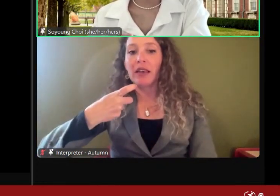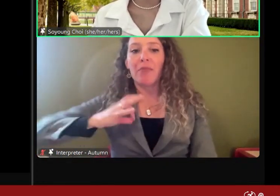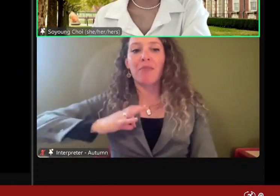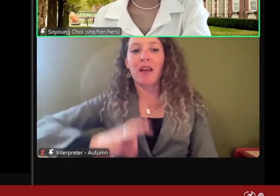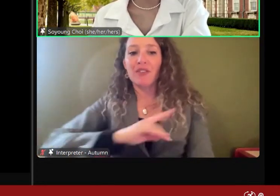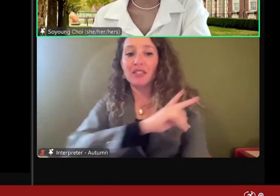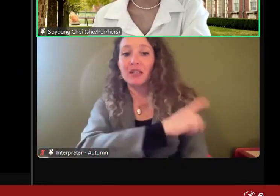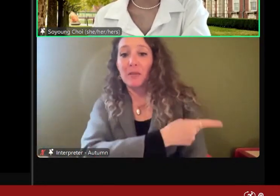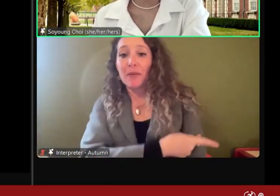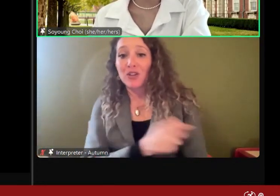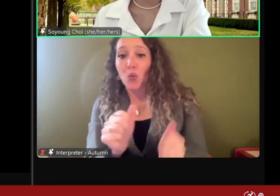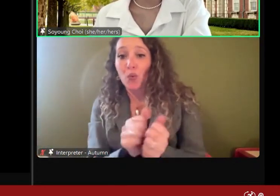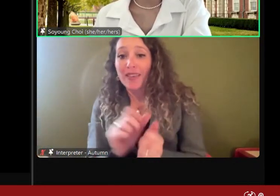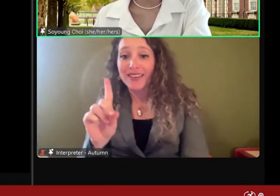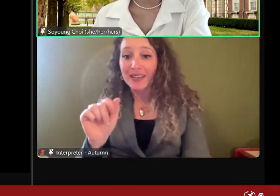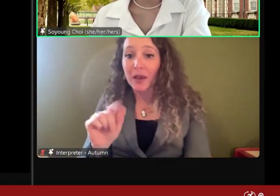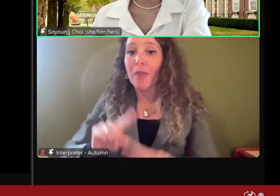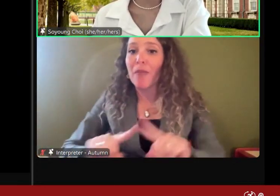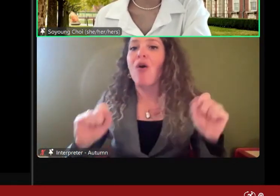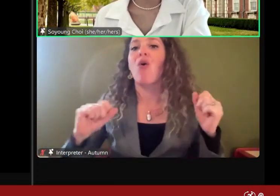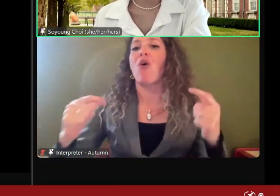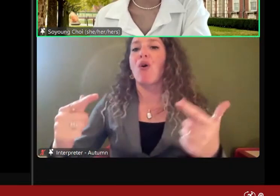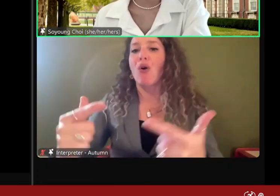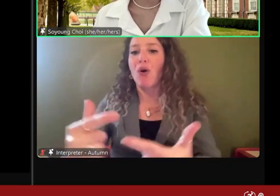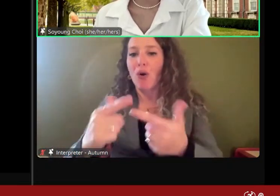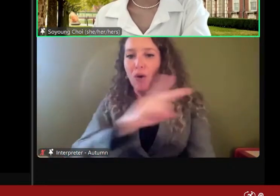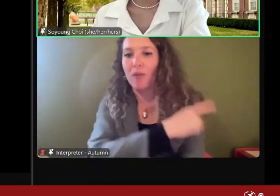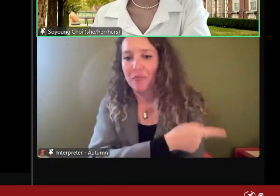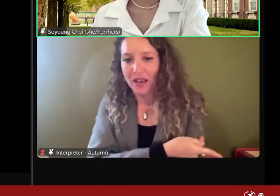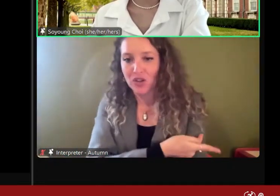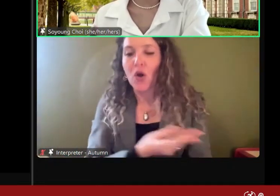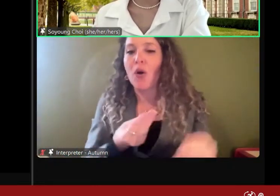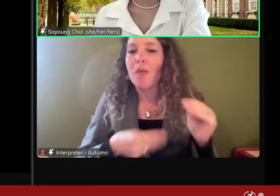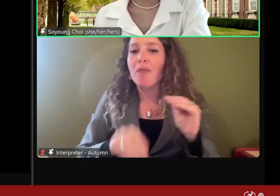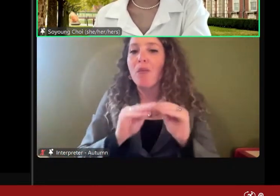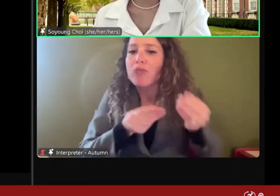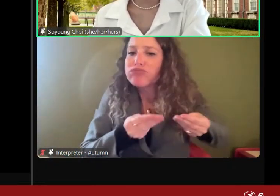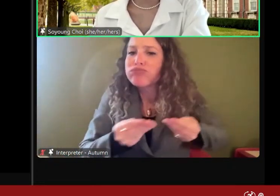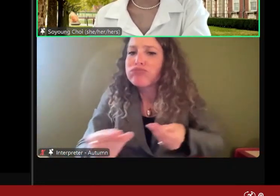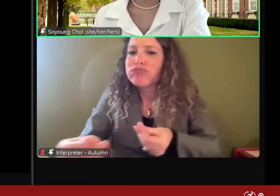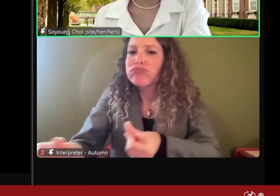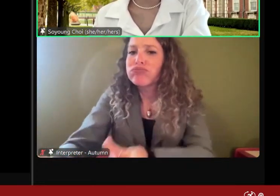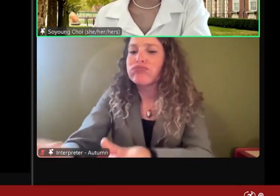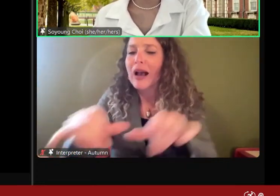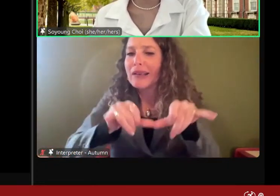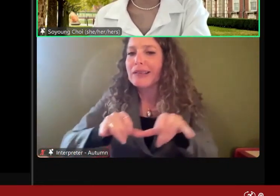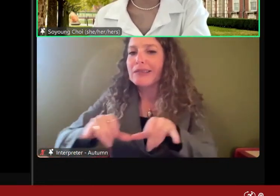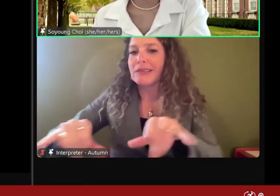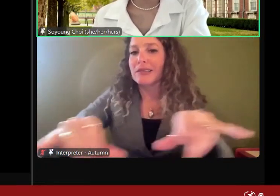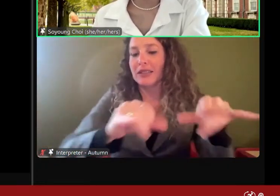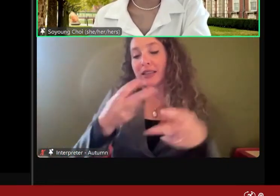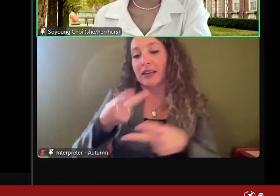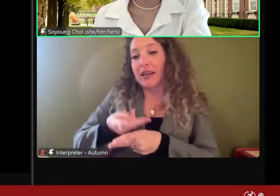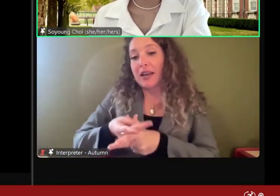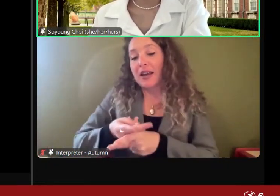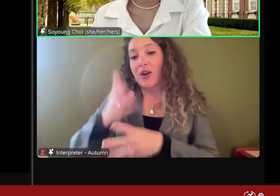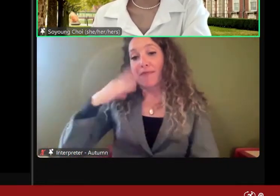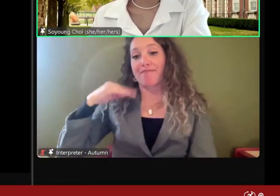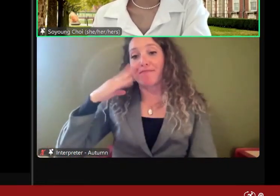disabilities, but all patients, creating smoother, more consistent care experiences.